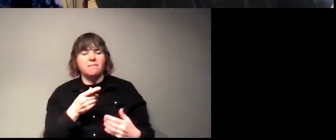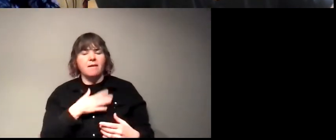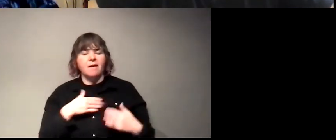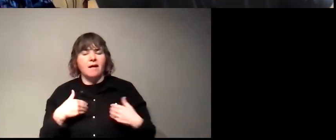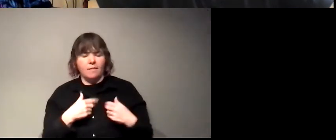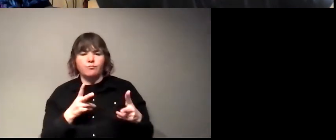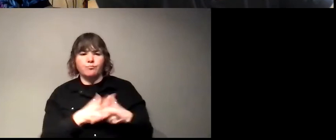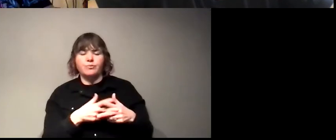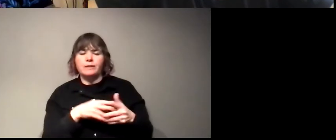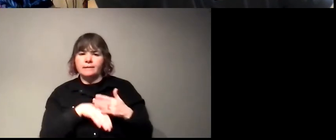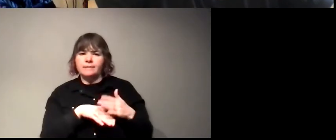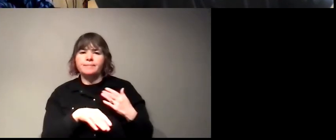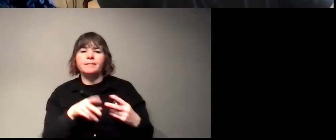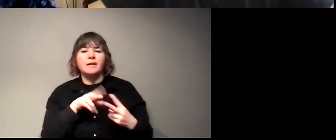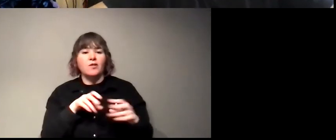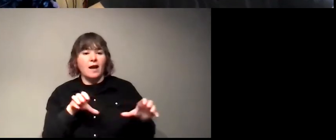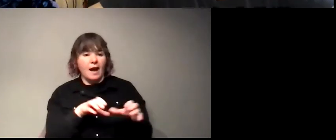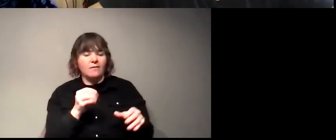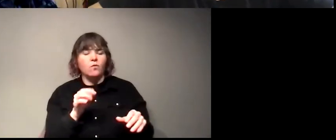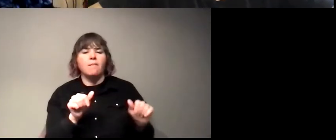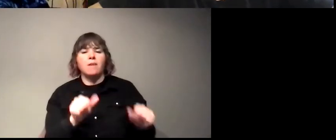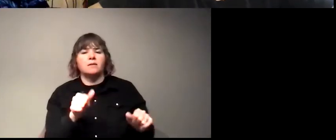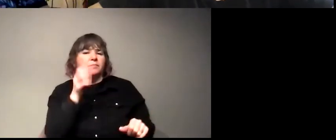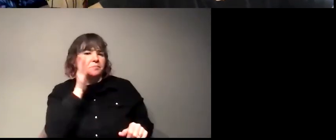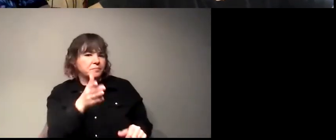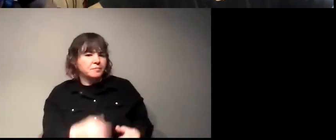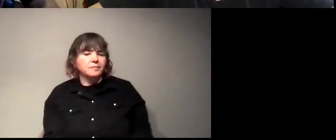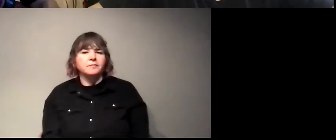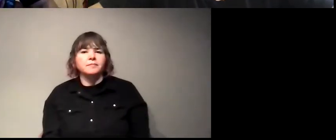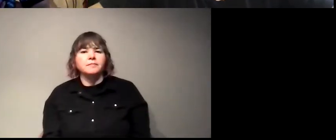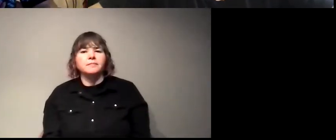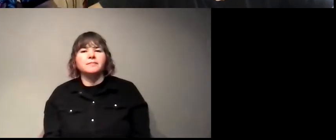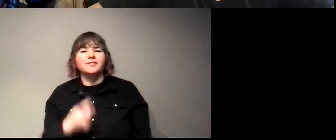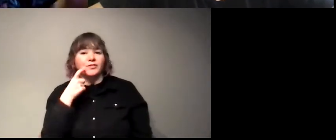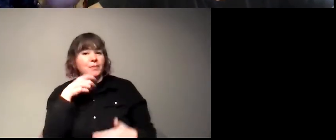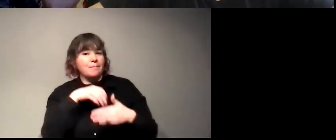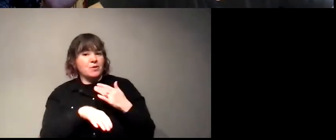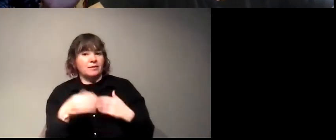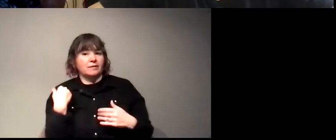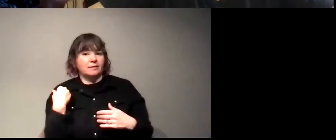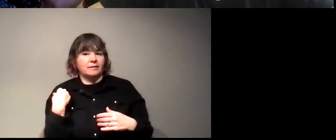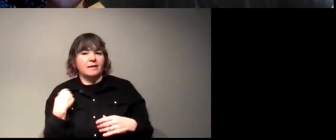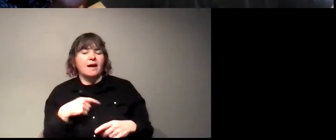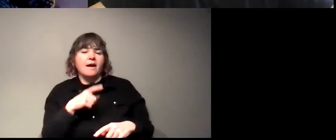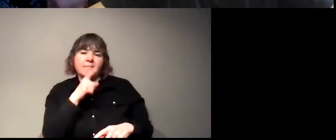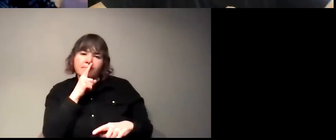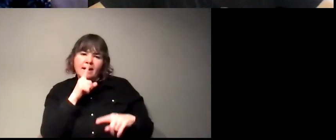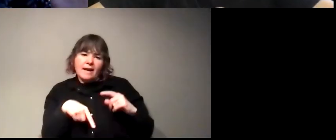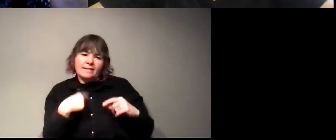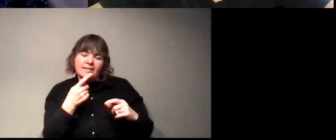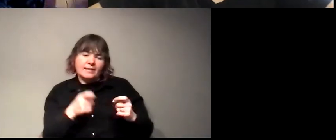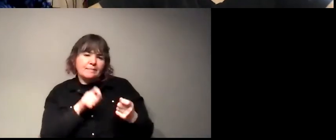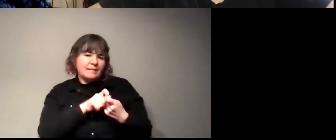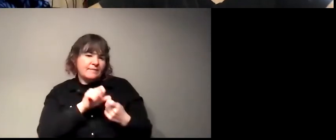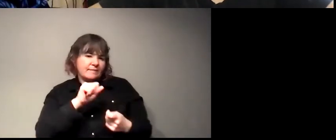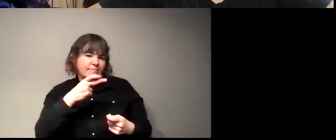breeding, either actively or potentially. Just had a birth the other day. I can't disclose what species